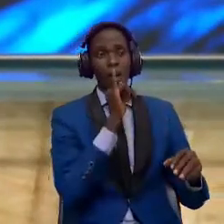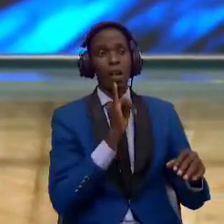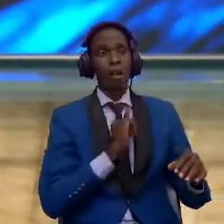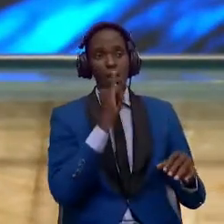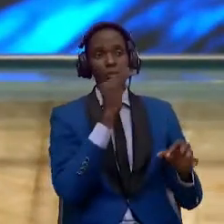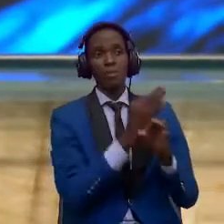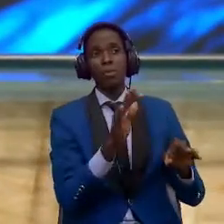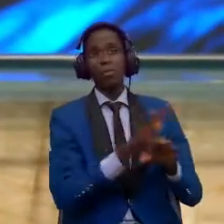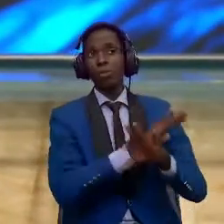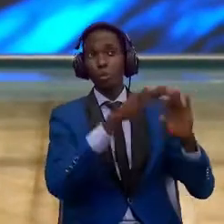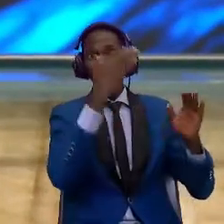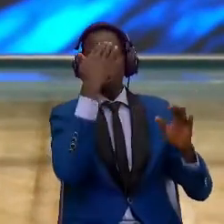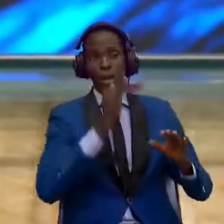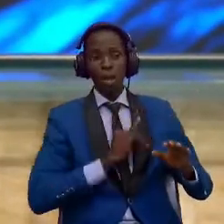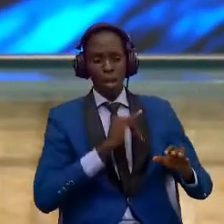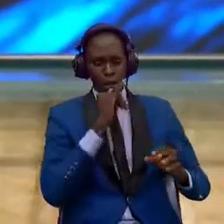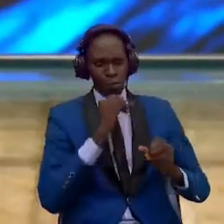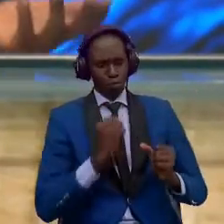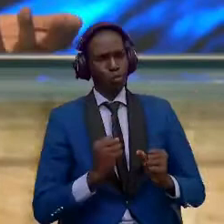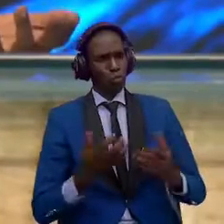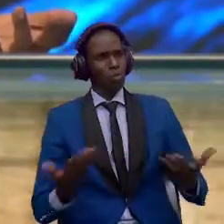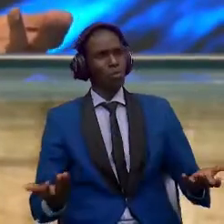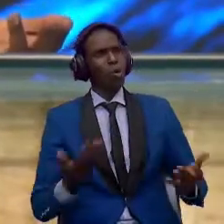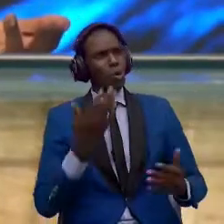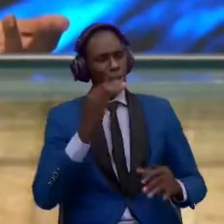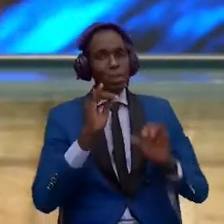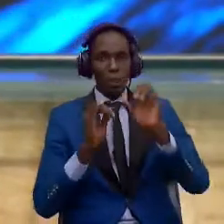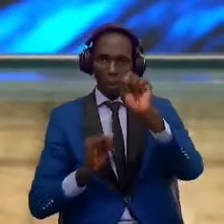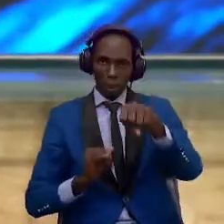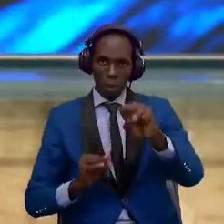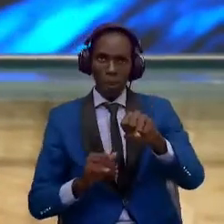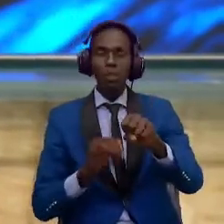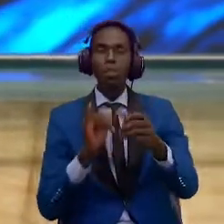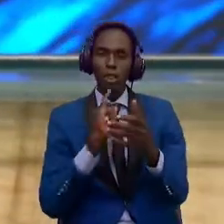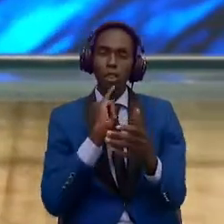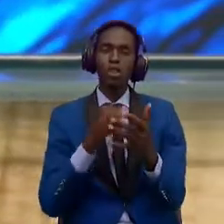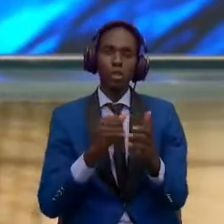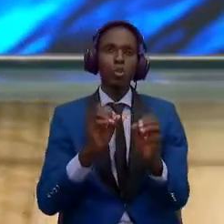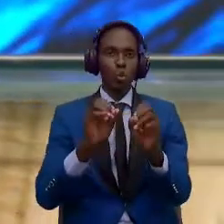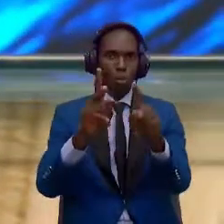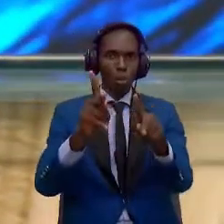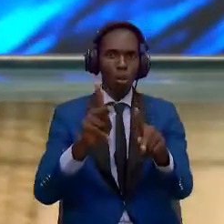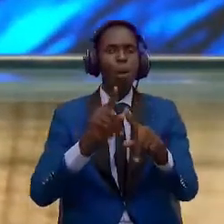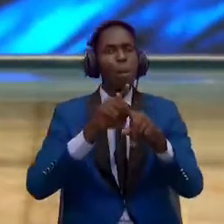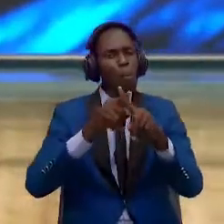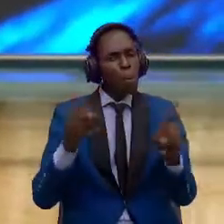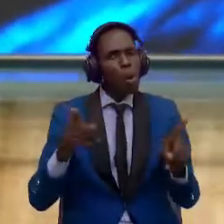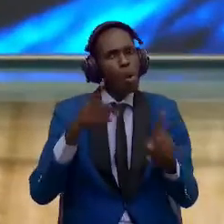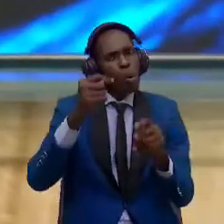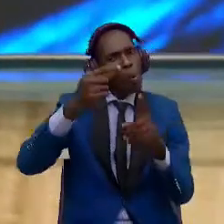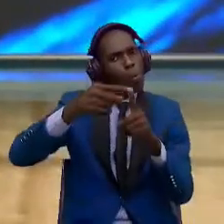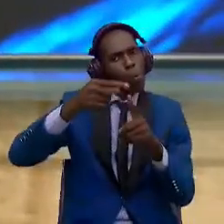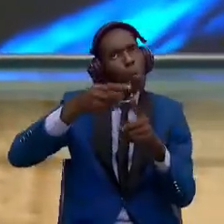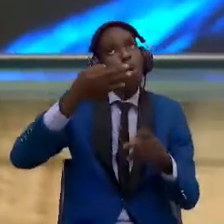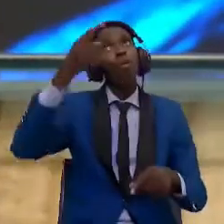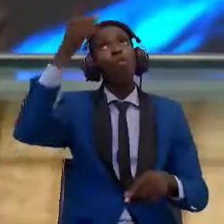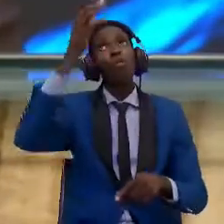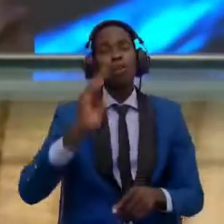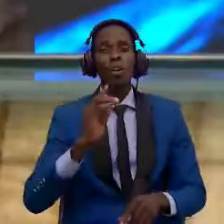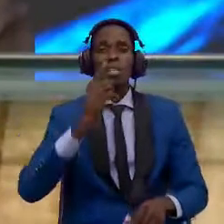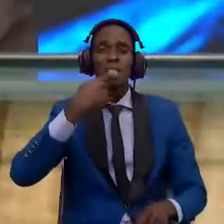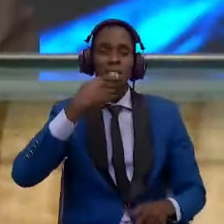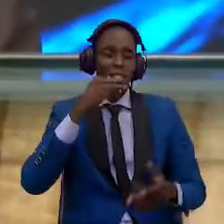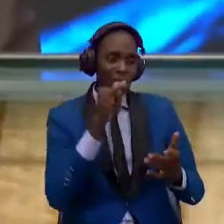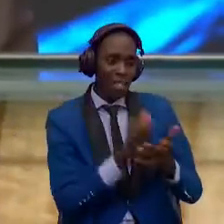know I'm holding fast already? Yes, that's all right. But the word of God is telling us that Paul the apostle